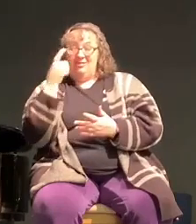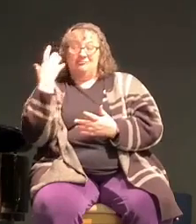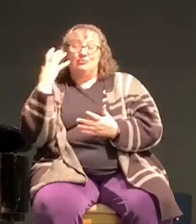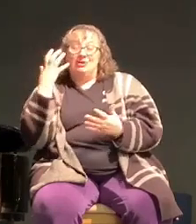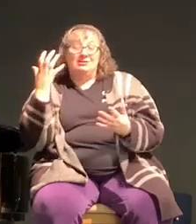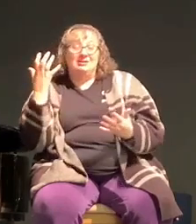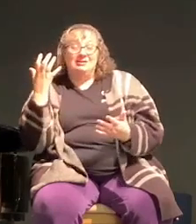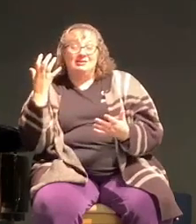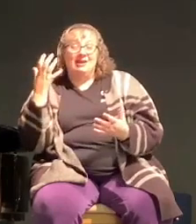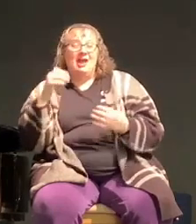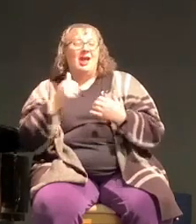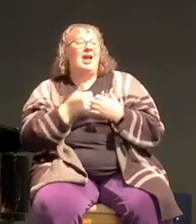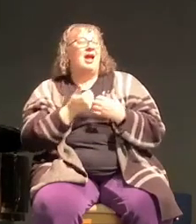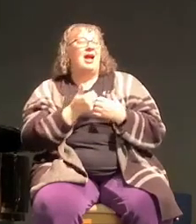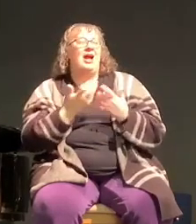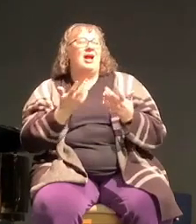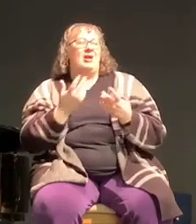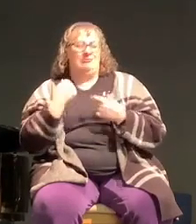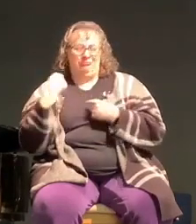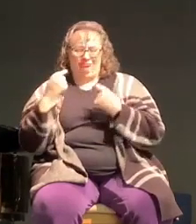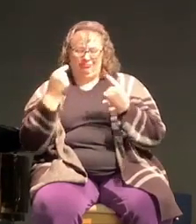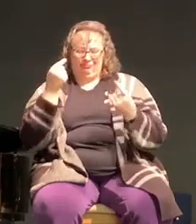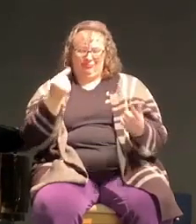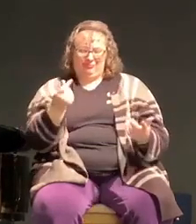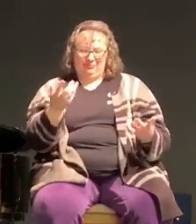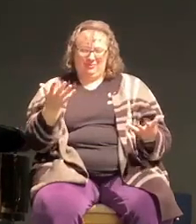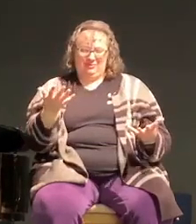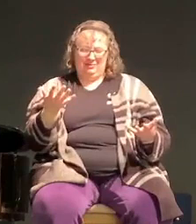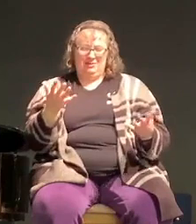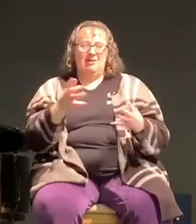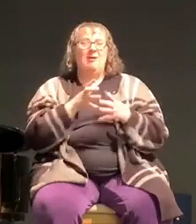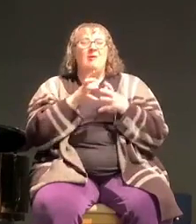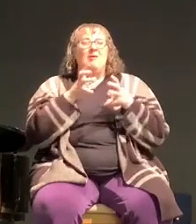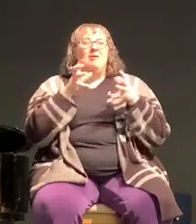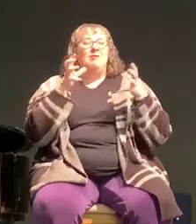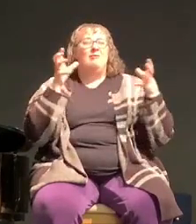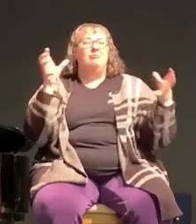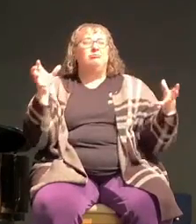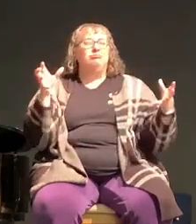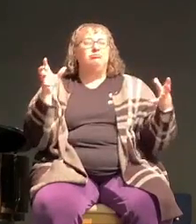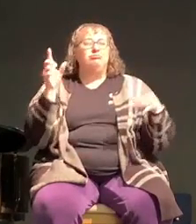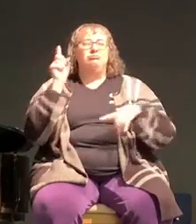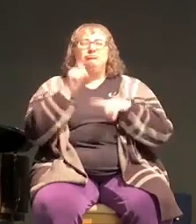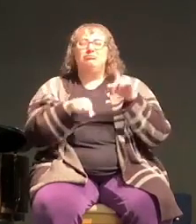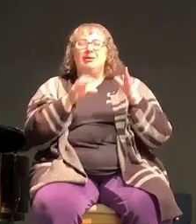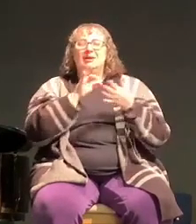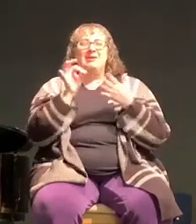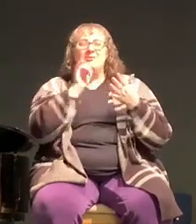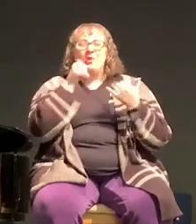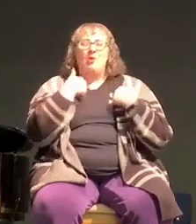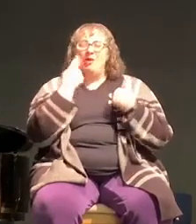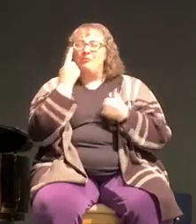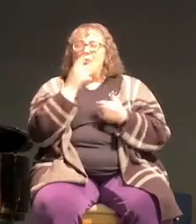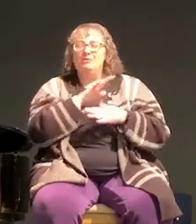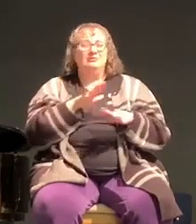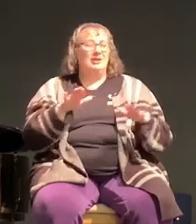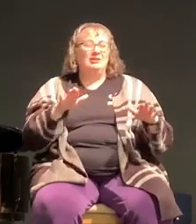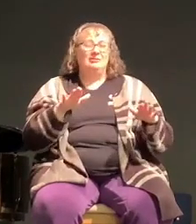ridiculous. How can we have descendants that are so vast that they're uncountable, but we don't even have a